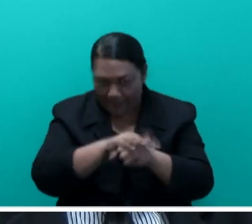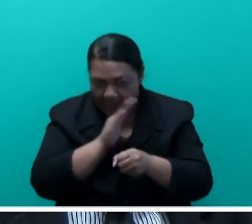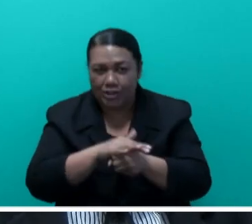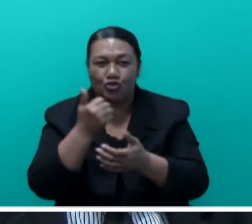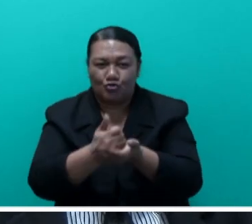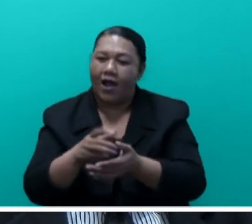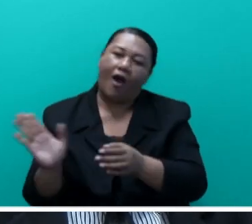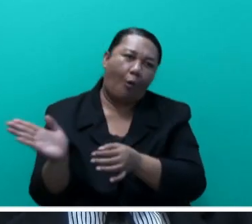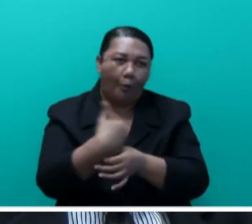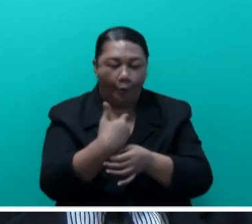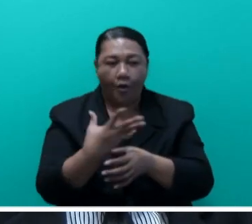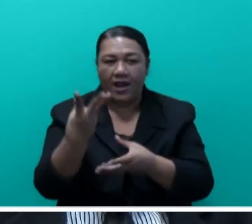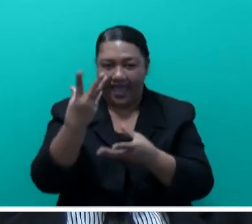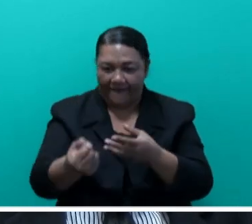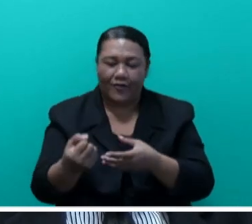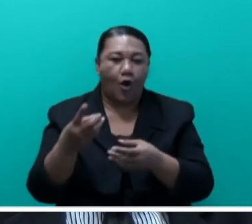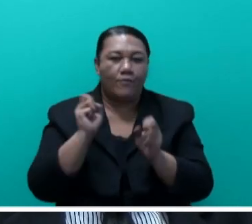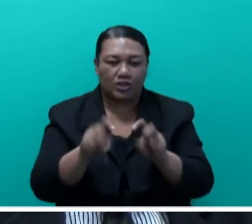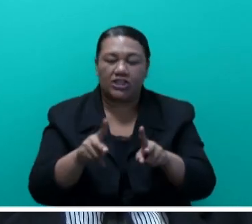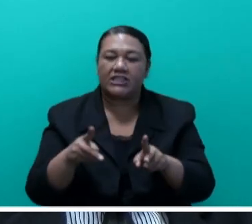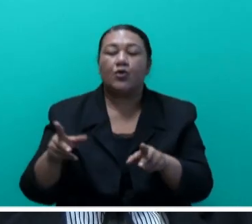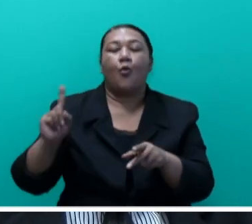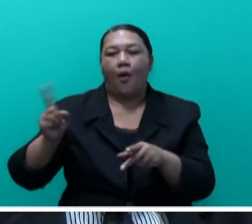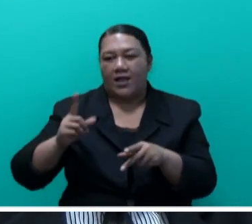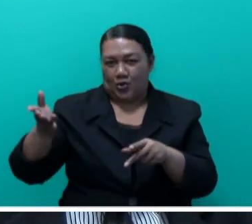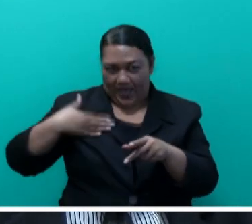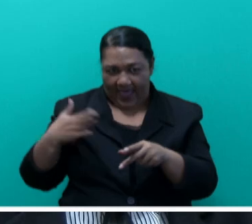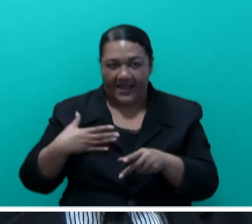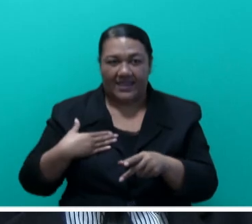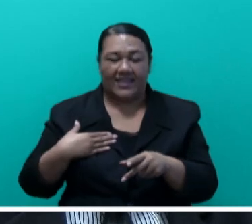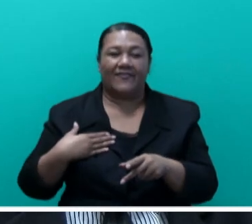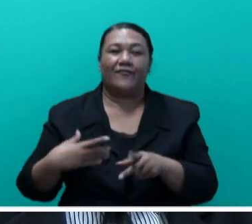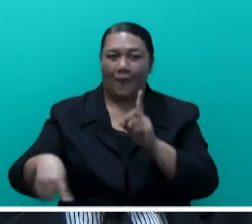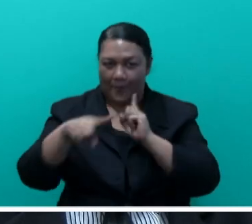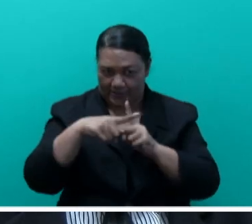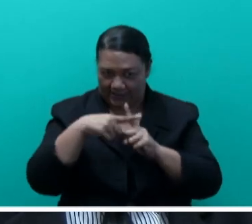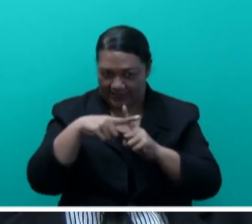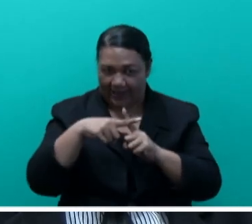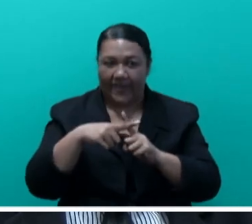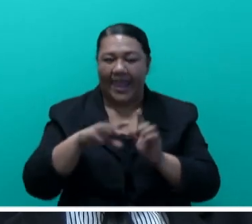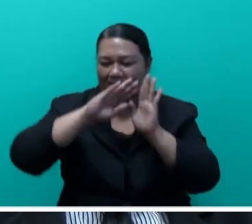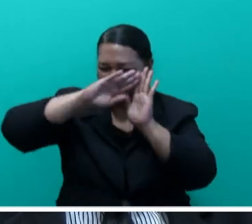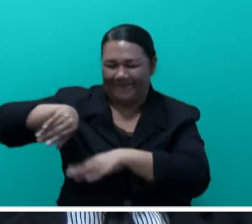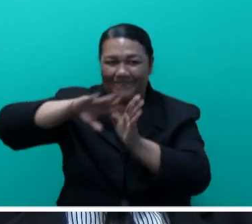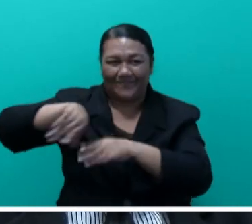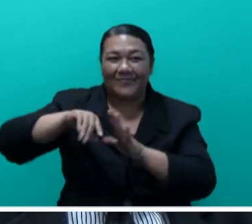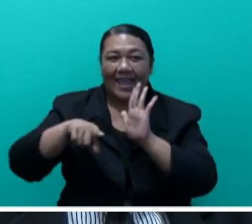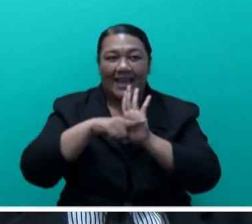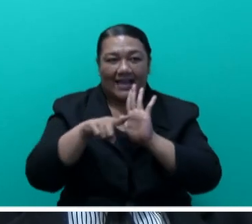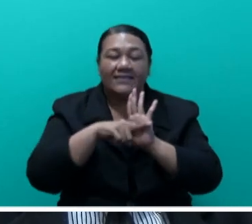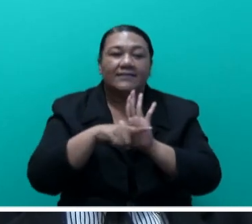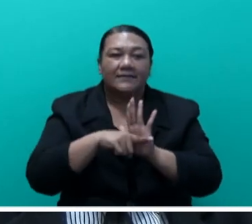citizen has the opportunity to lead a healthy and active lifestyle. On its health and